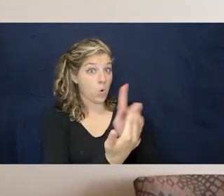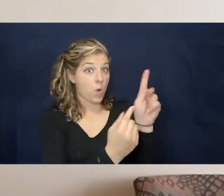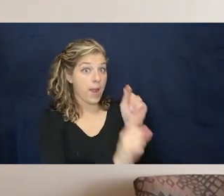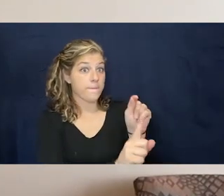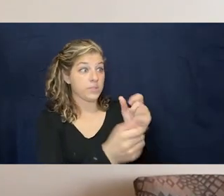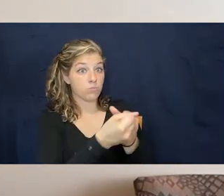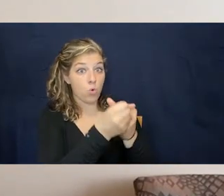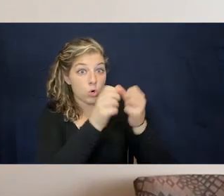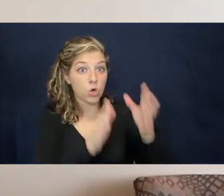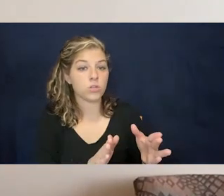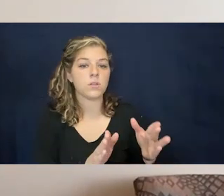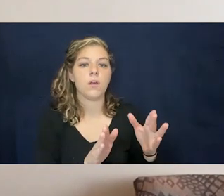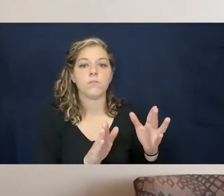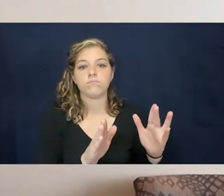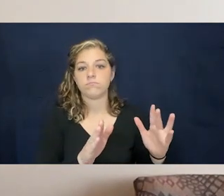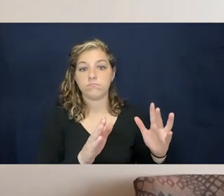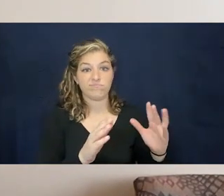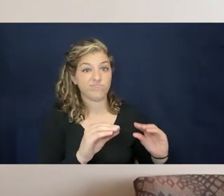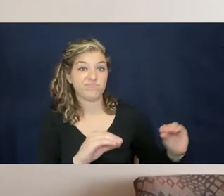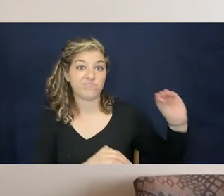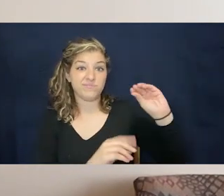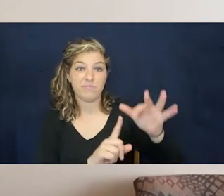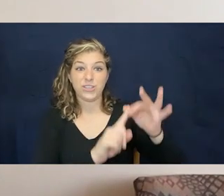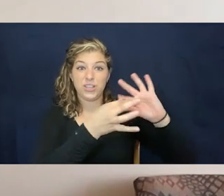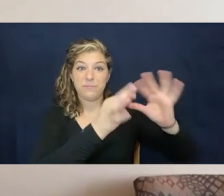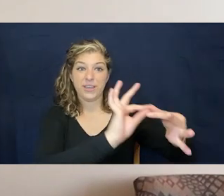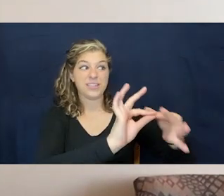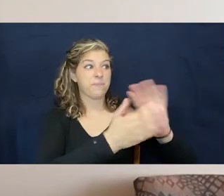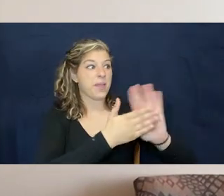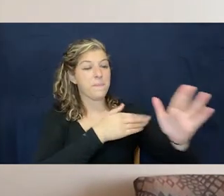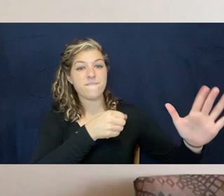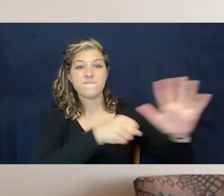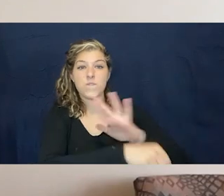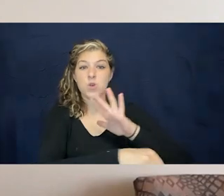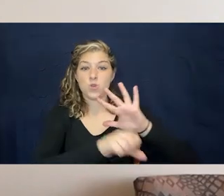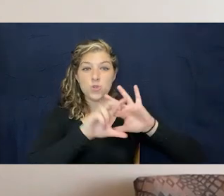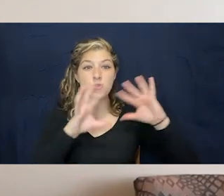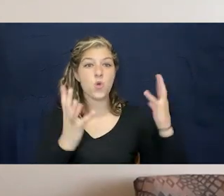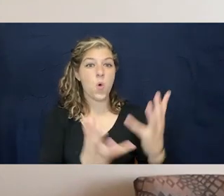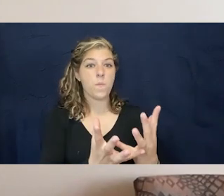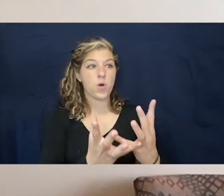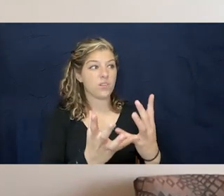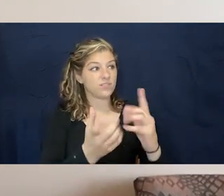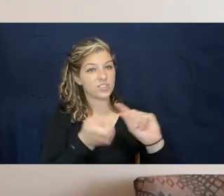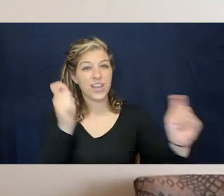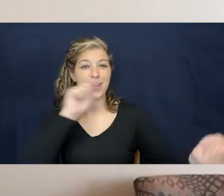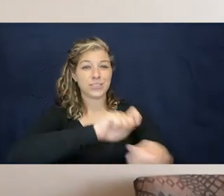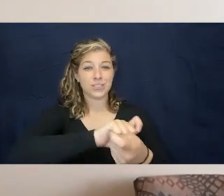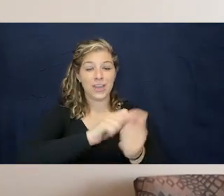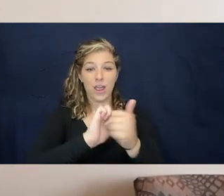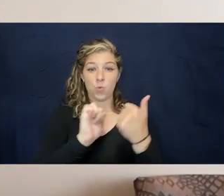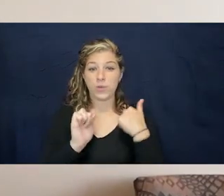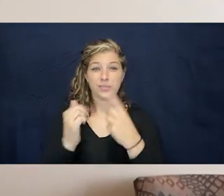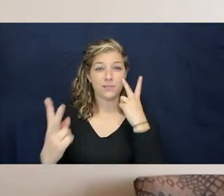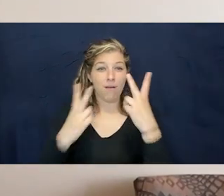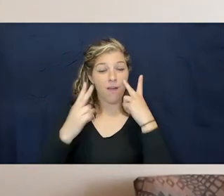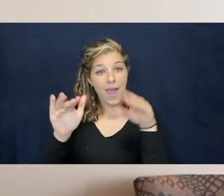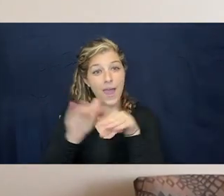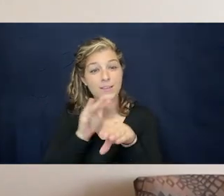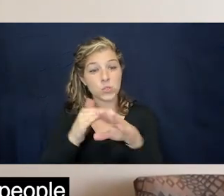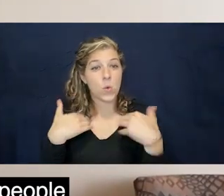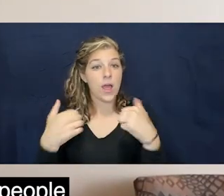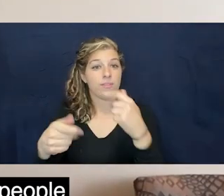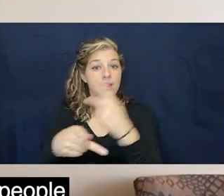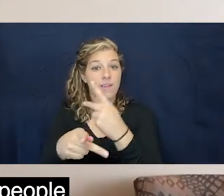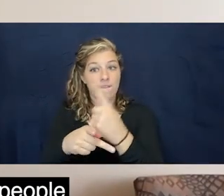Healthy Athletes Program. That program and its supporters has transcended Special Olympics and became a full-tilt global boogie